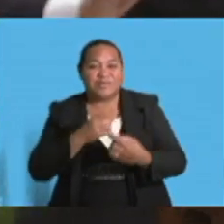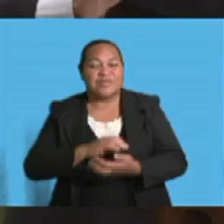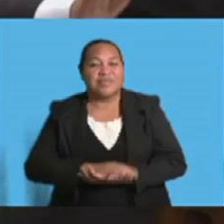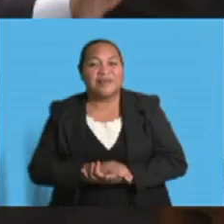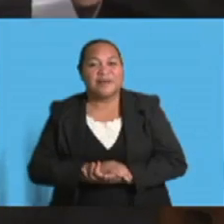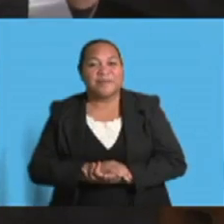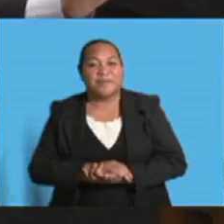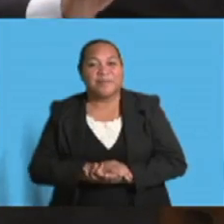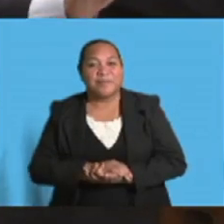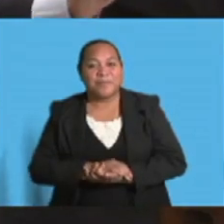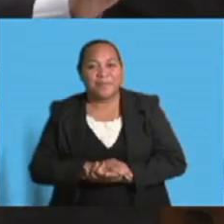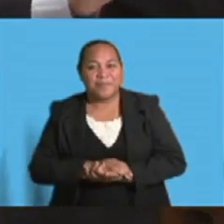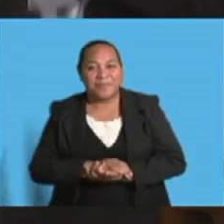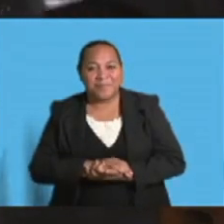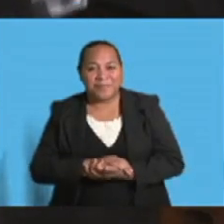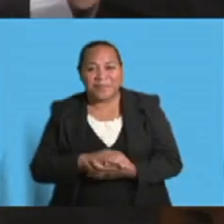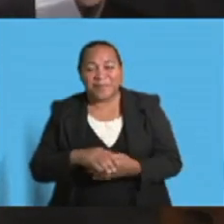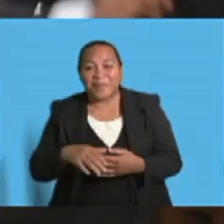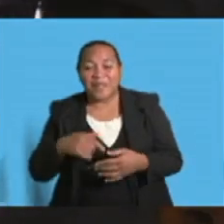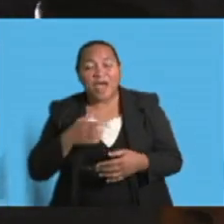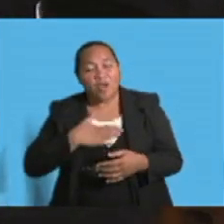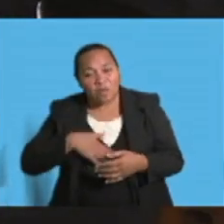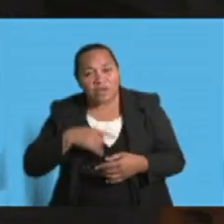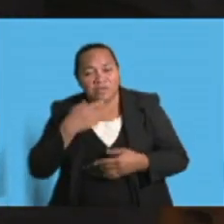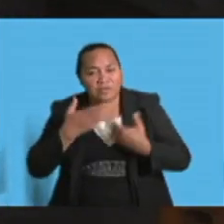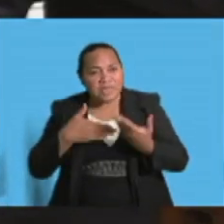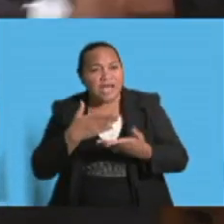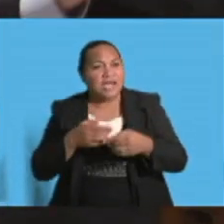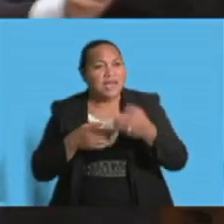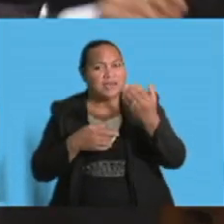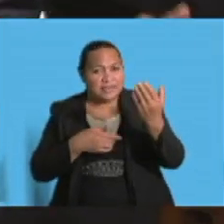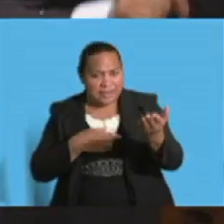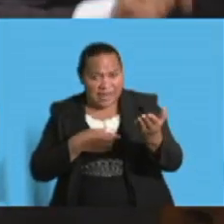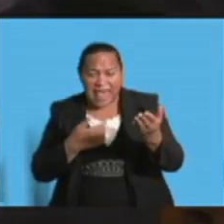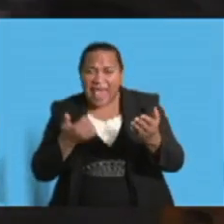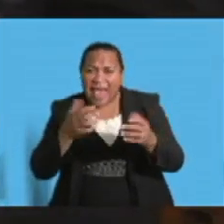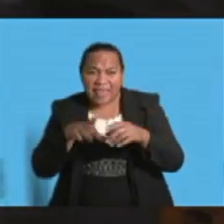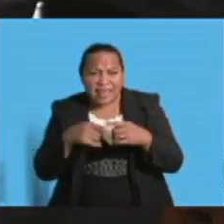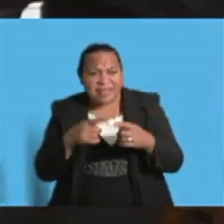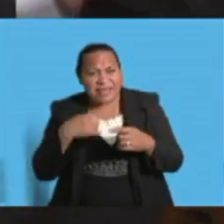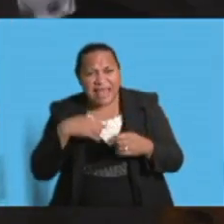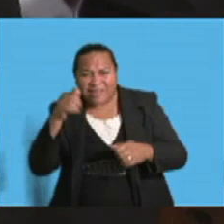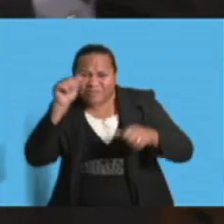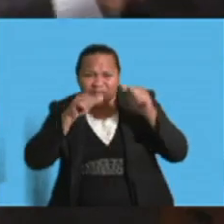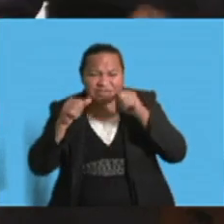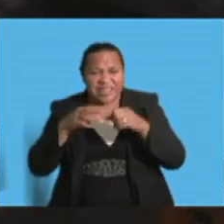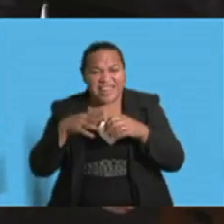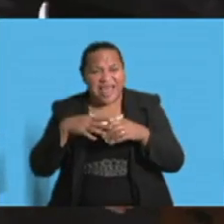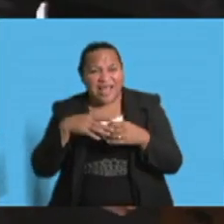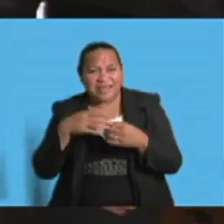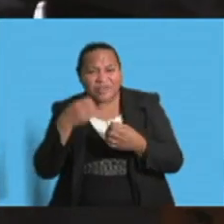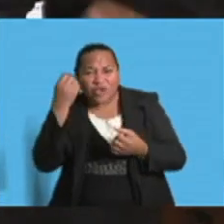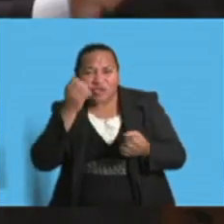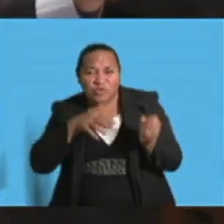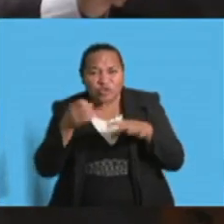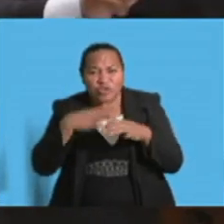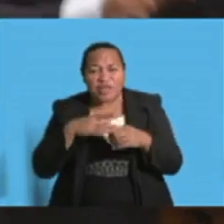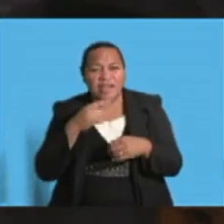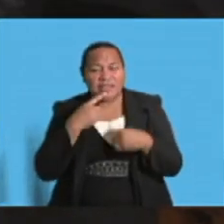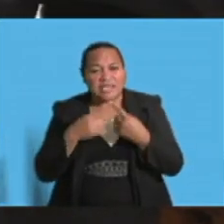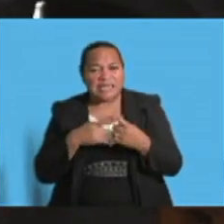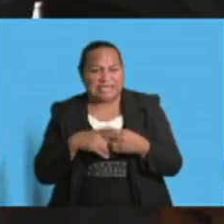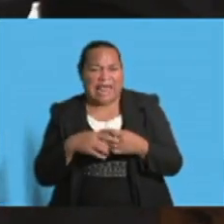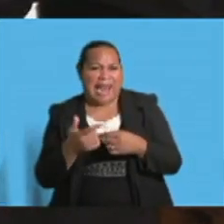highlight this to demonstrate that everything that the opposition and their analysis and the contribution lacks merit, it lacks